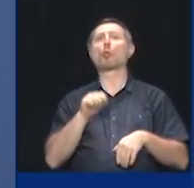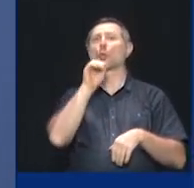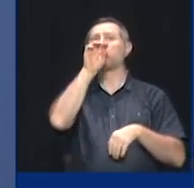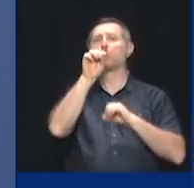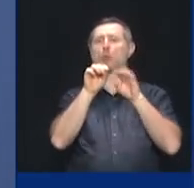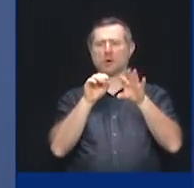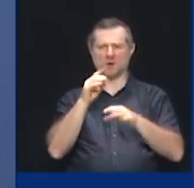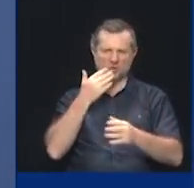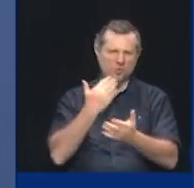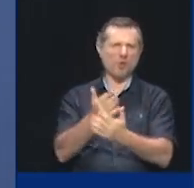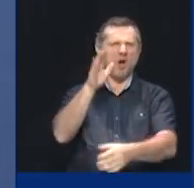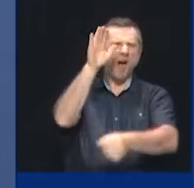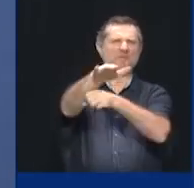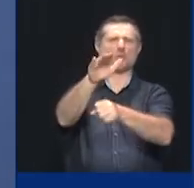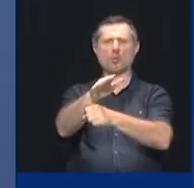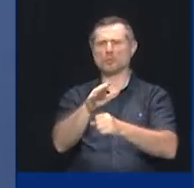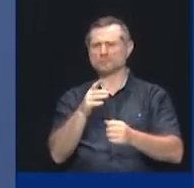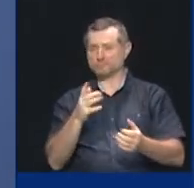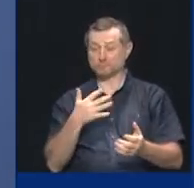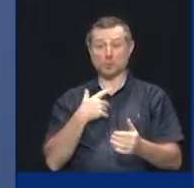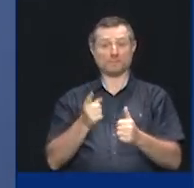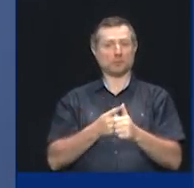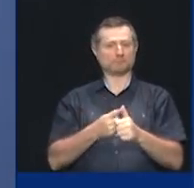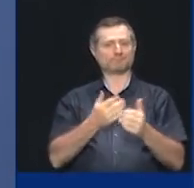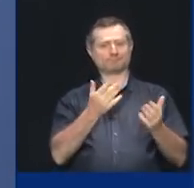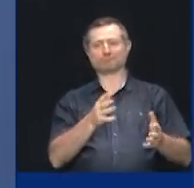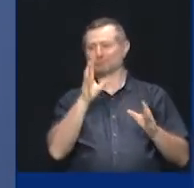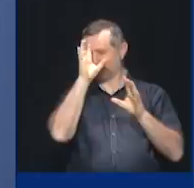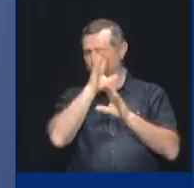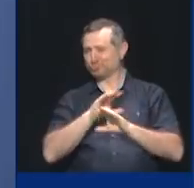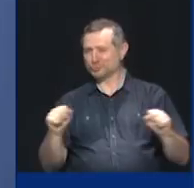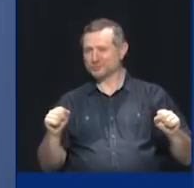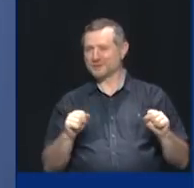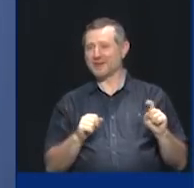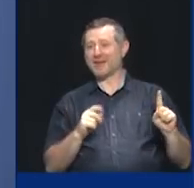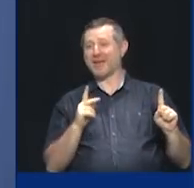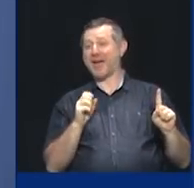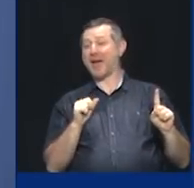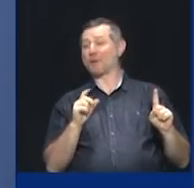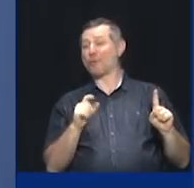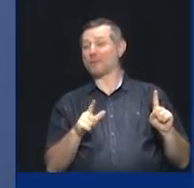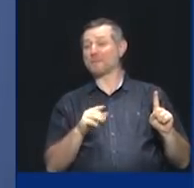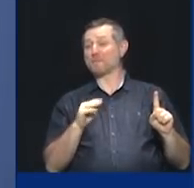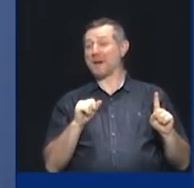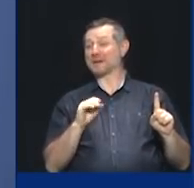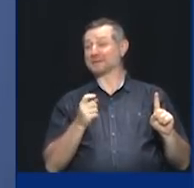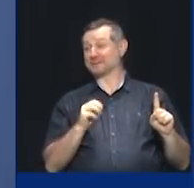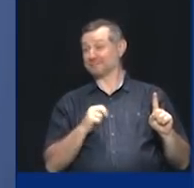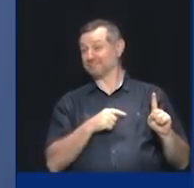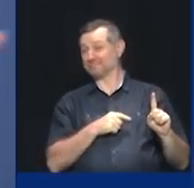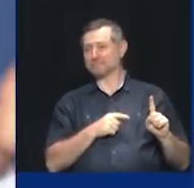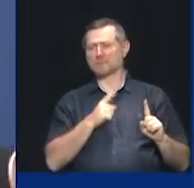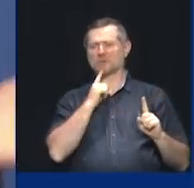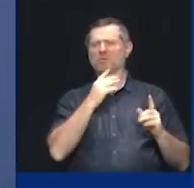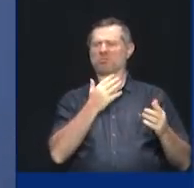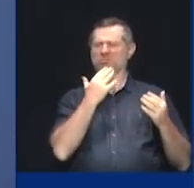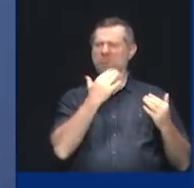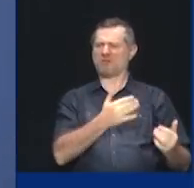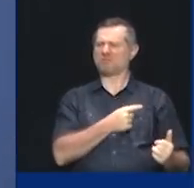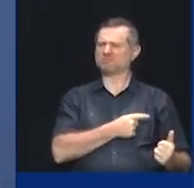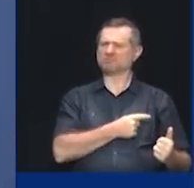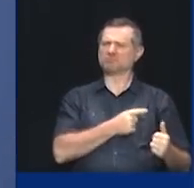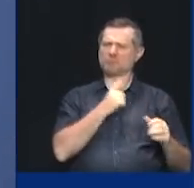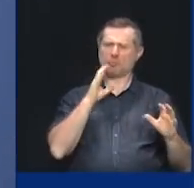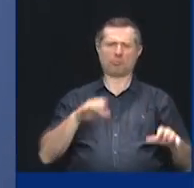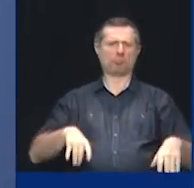First to Madam President, Carol Mason with a K. Thank you. Thank you for hosting us today. Let's give Carol